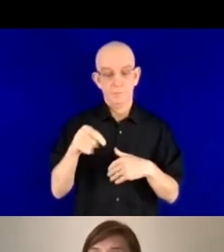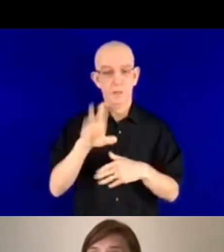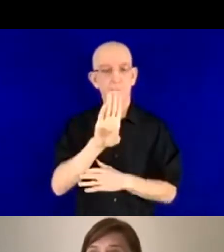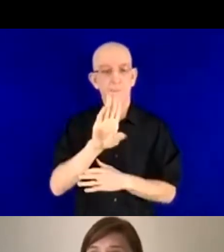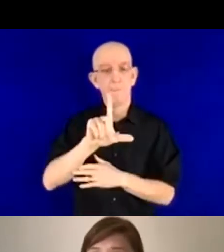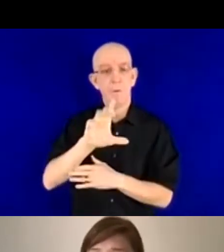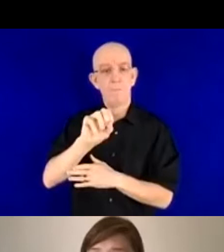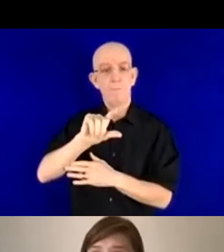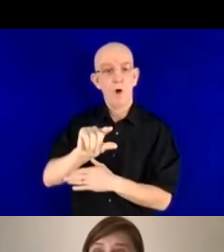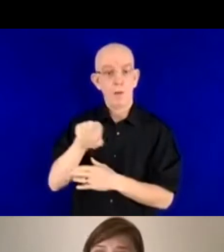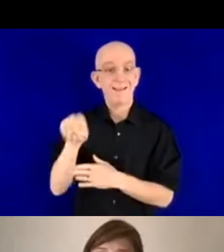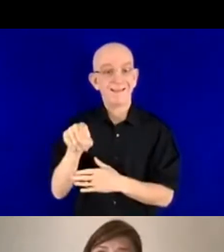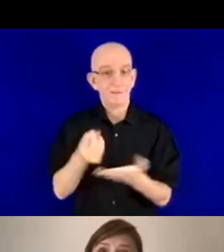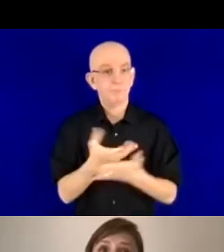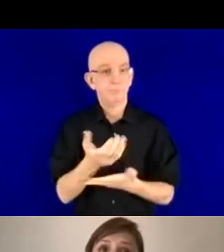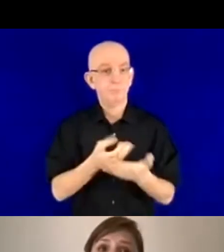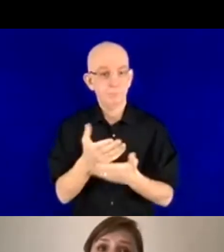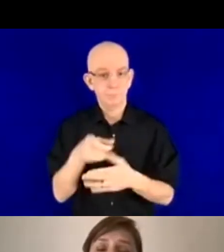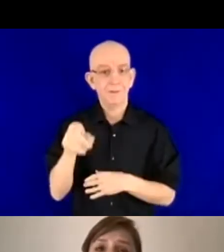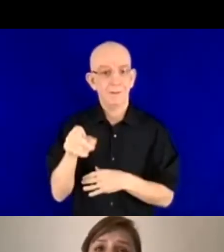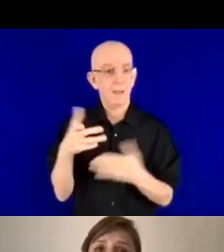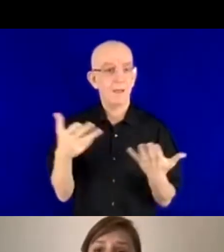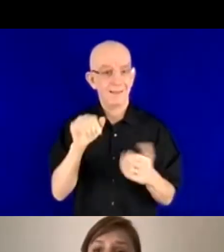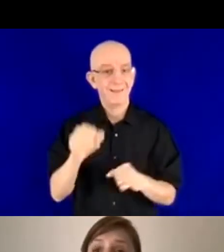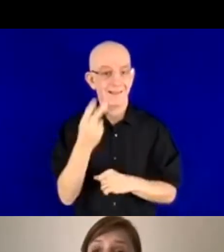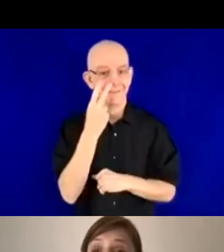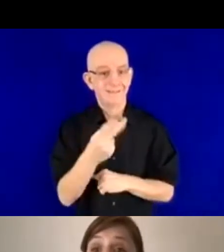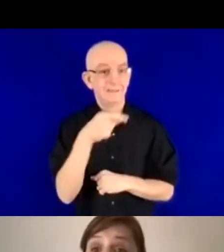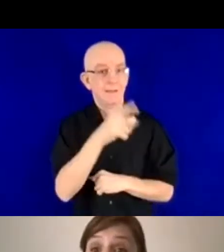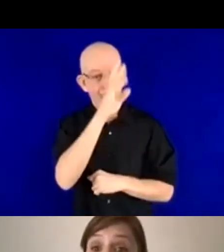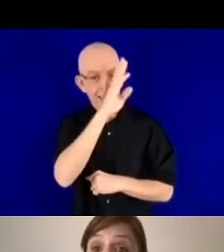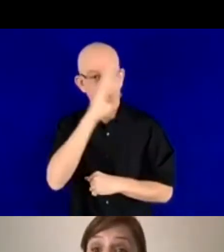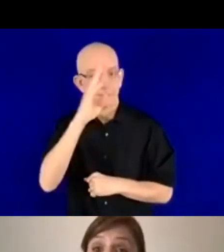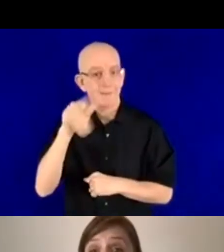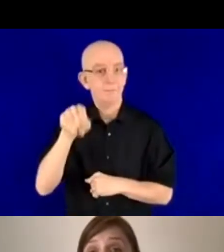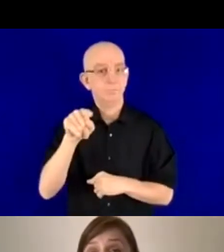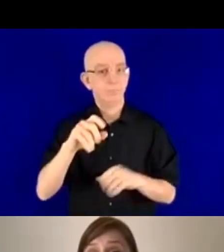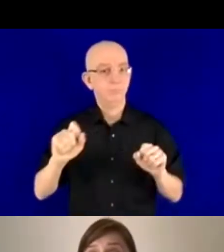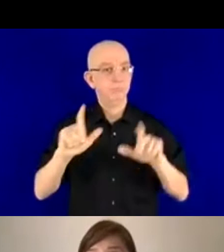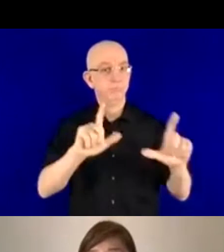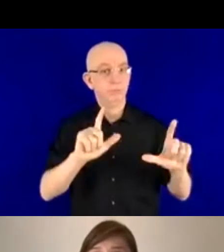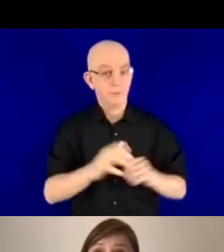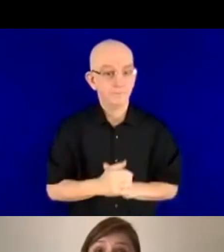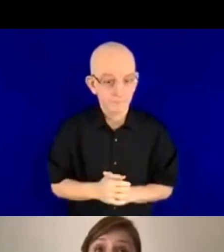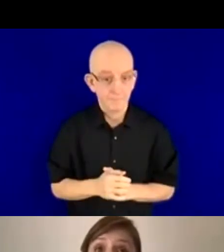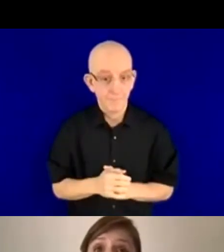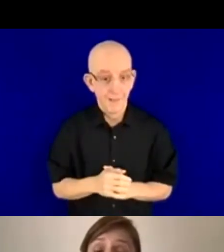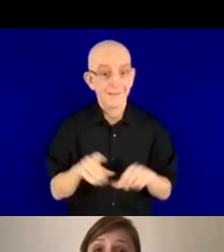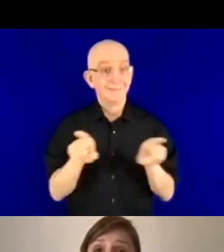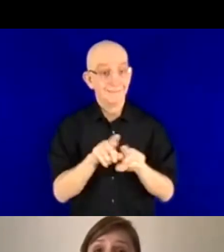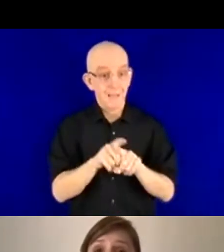blog by Jemina Napier on the same academic platform on interpreters' working conditions during the